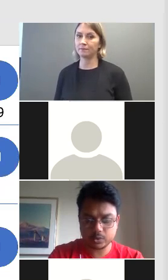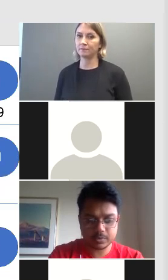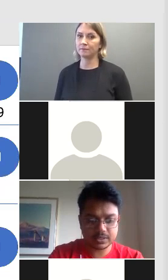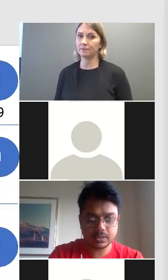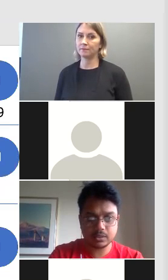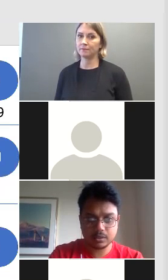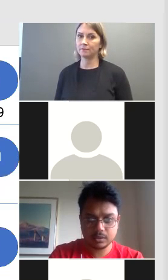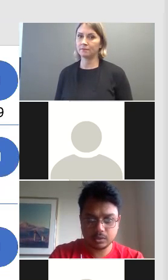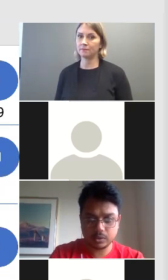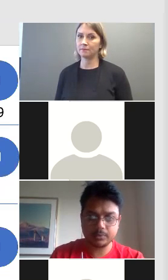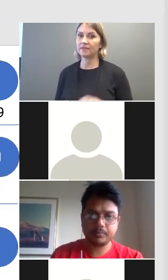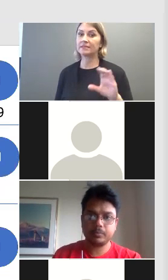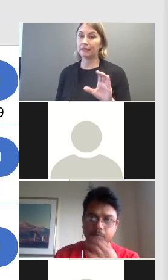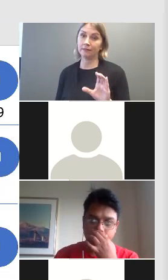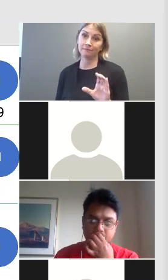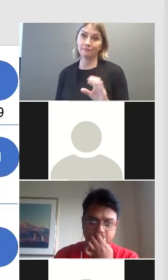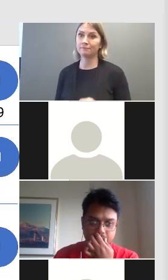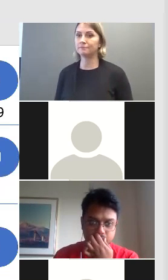This was supposed to be C.